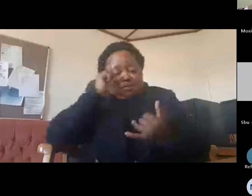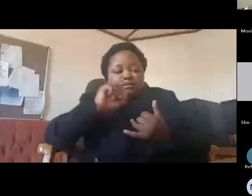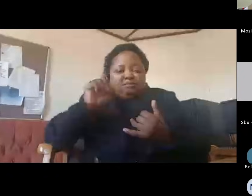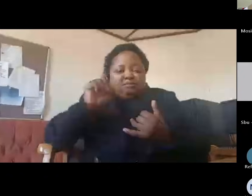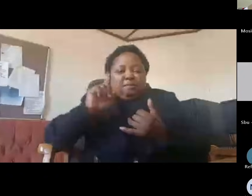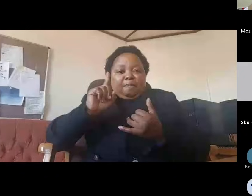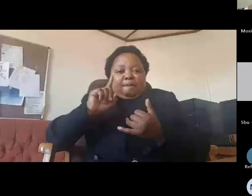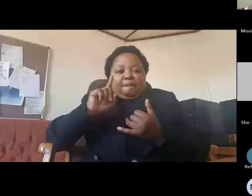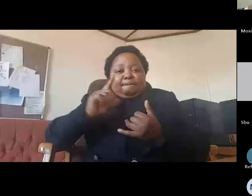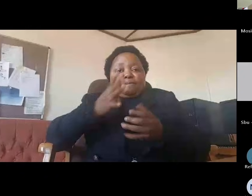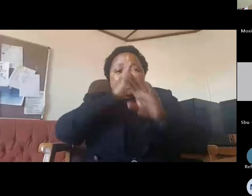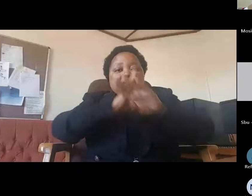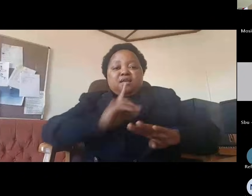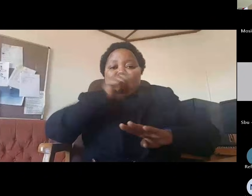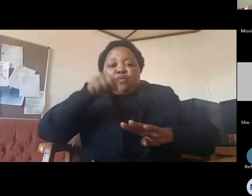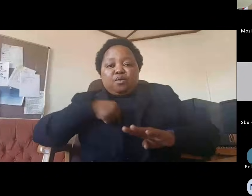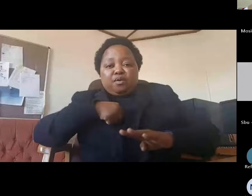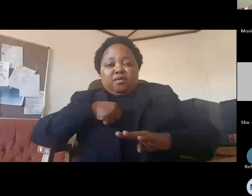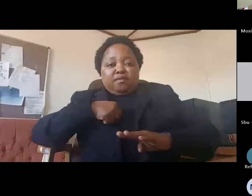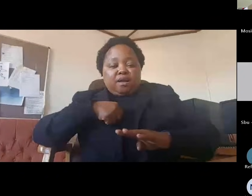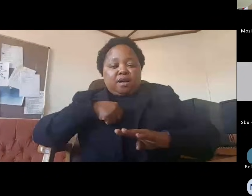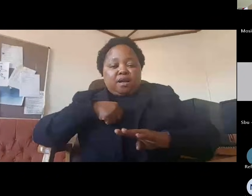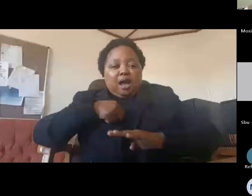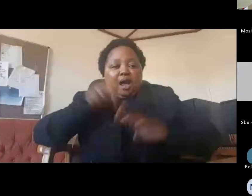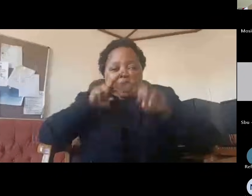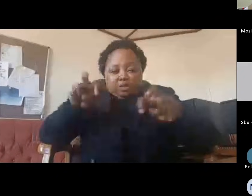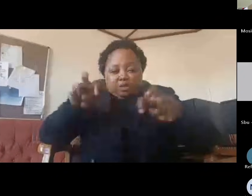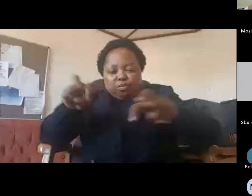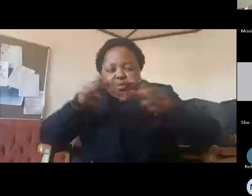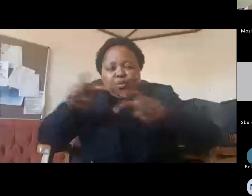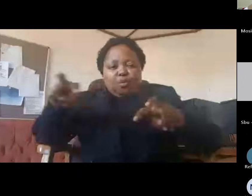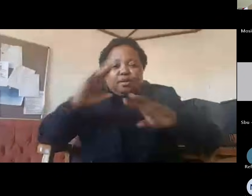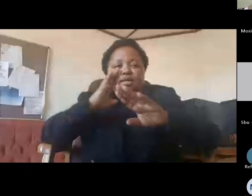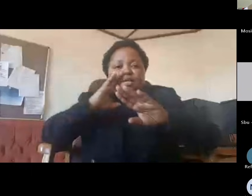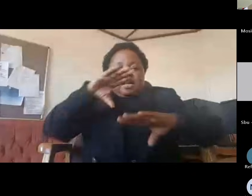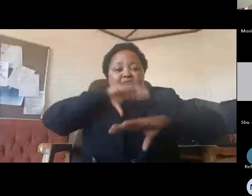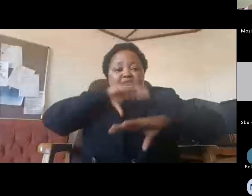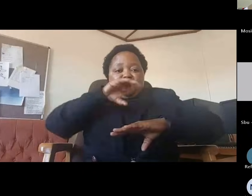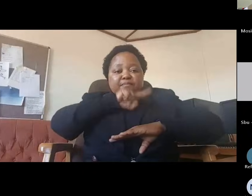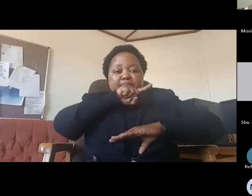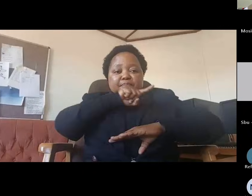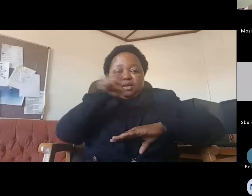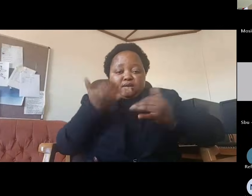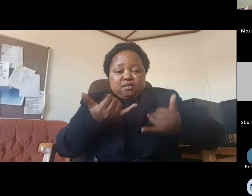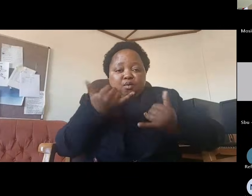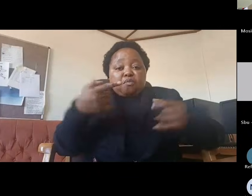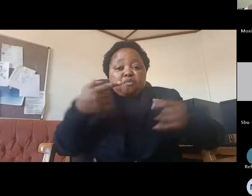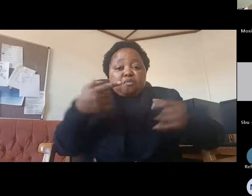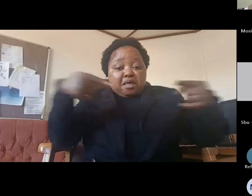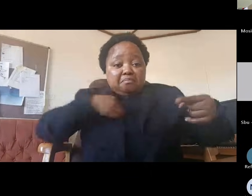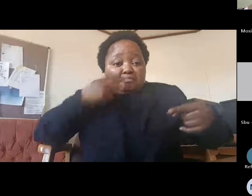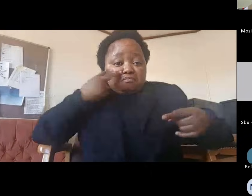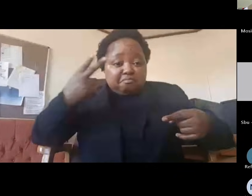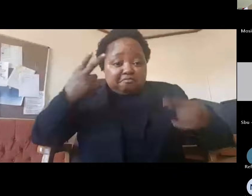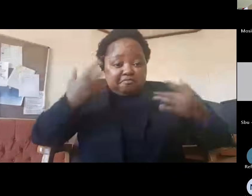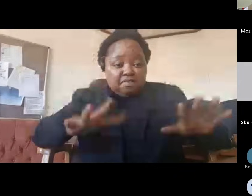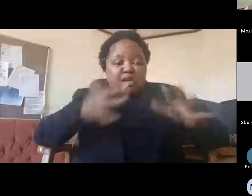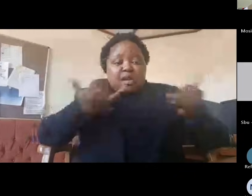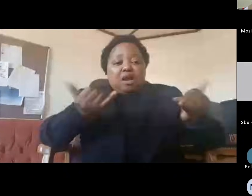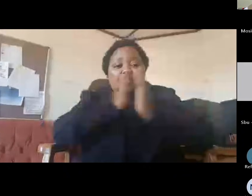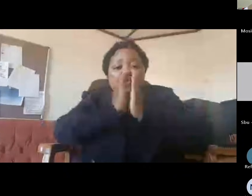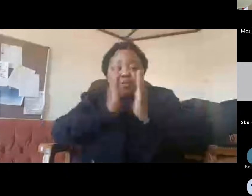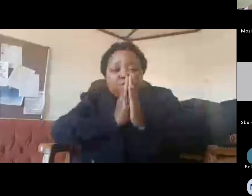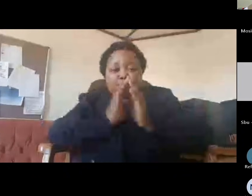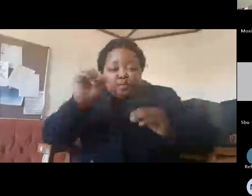we haven't explored enough. There's definitely a gap here. And you know, I urge you